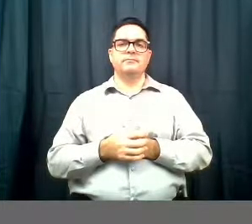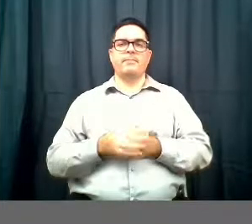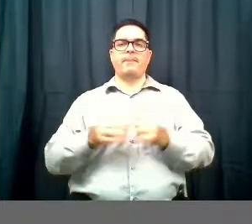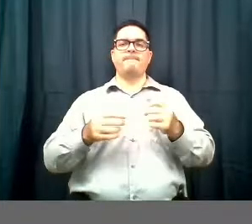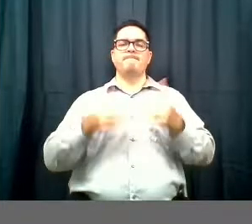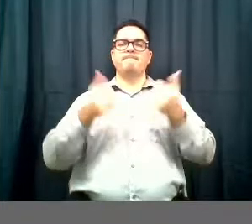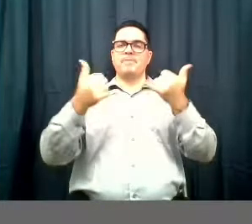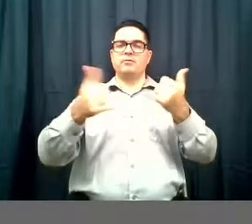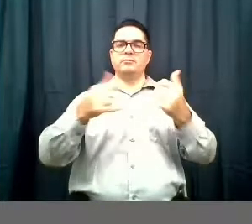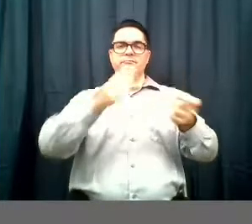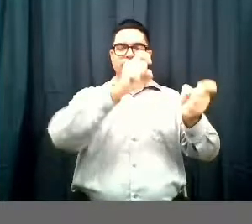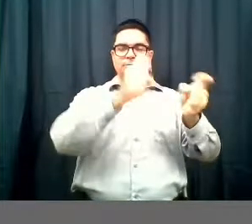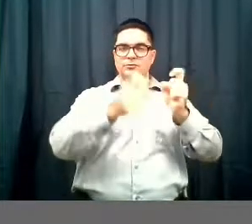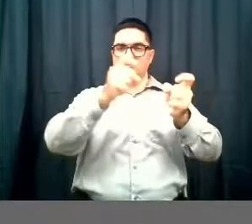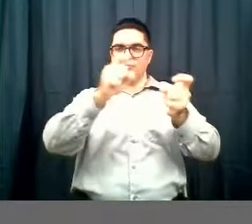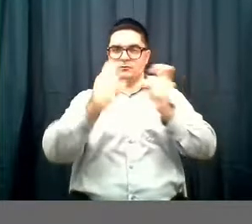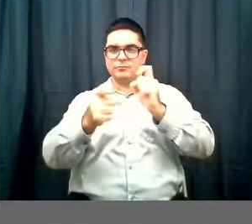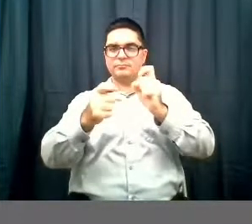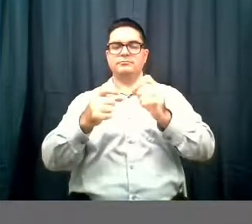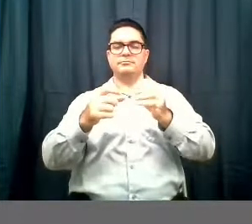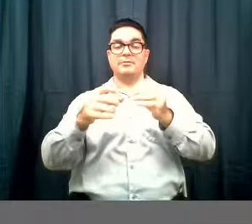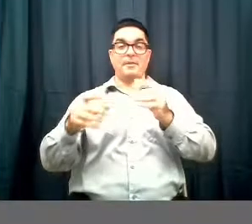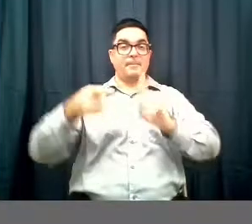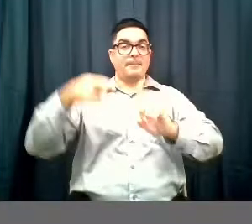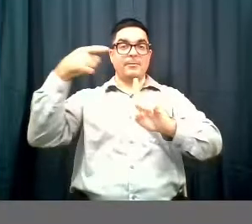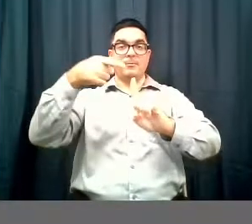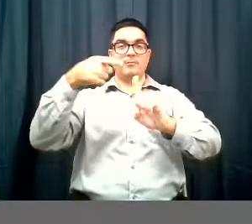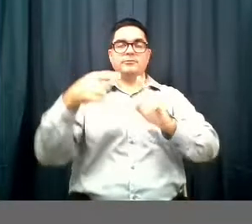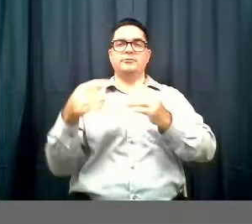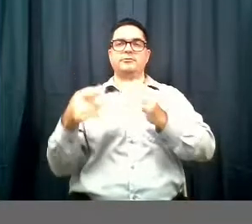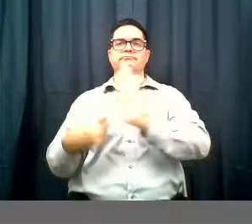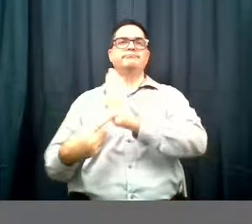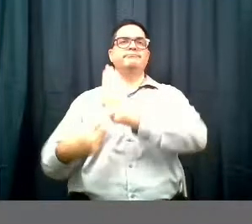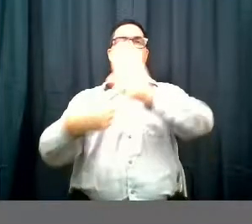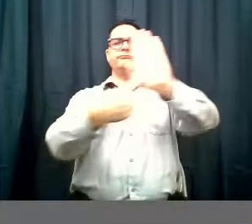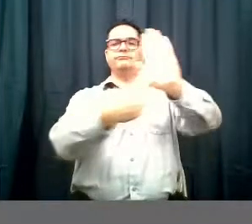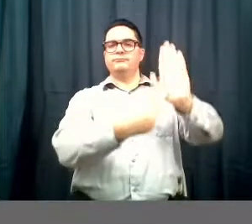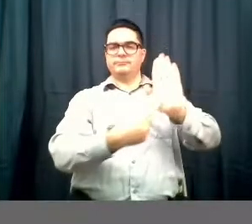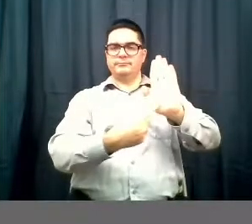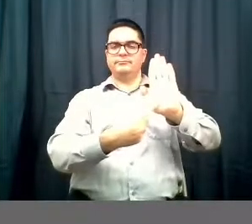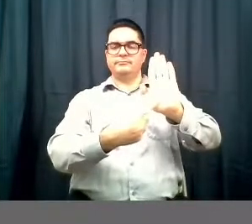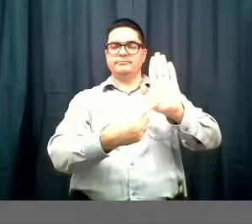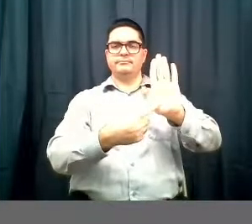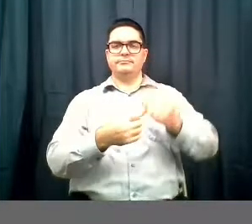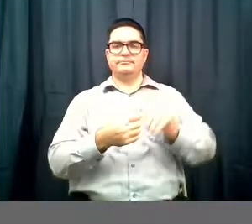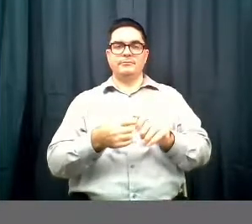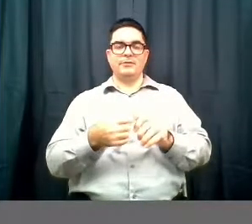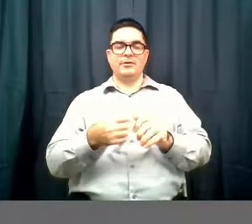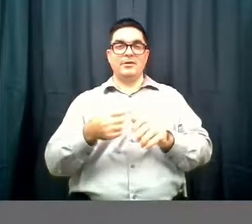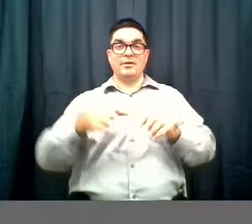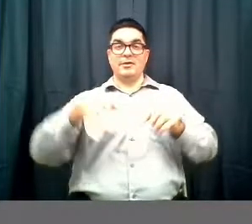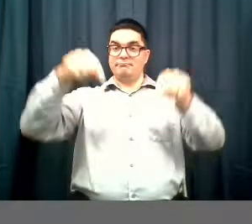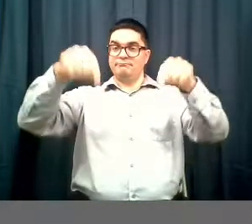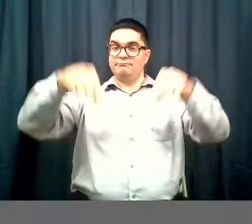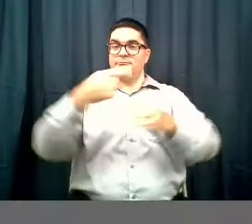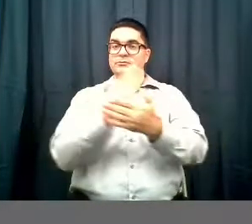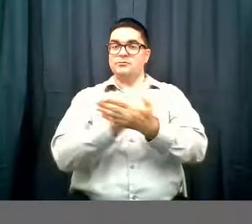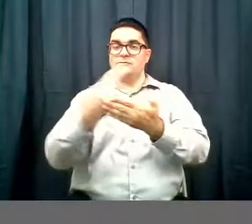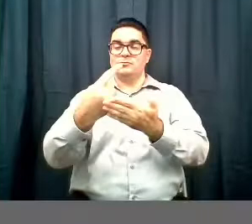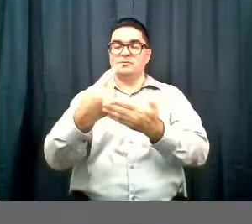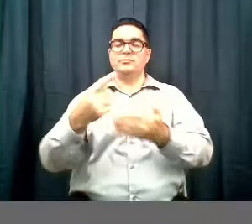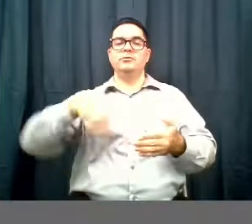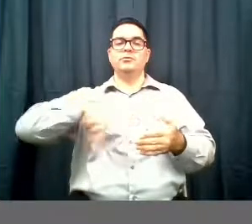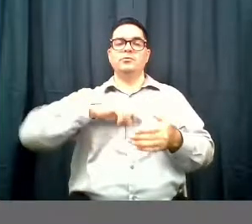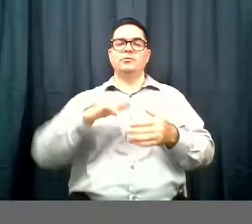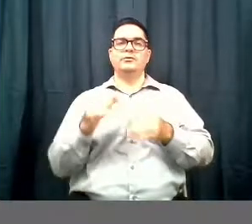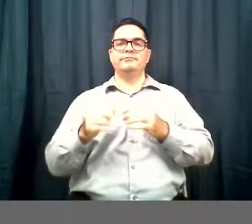to increase transparency under the board's watch. We had a press conference this week on the successful promulgation of